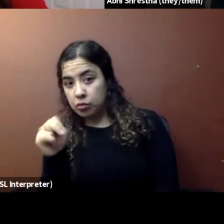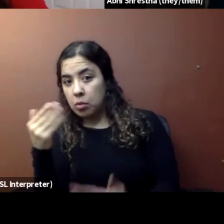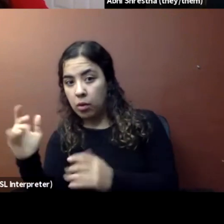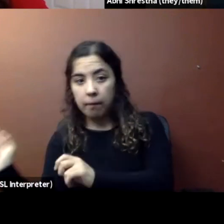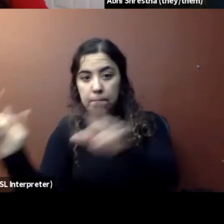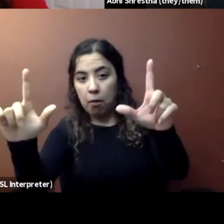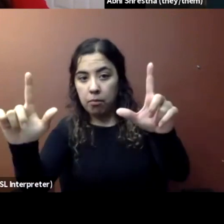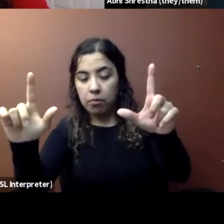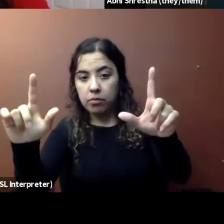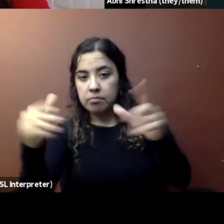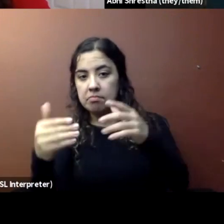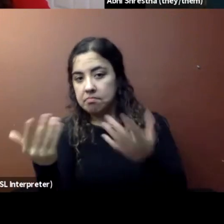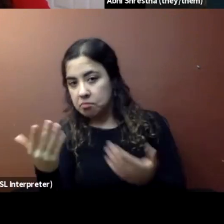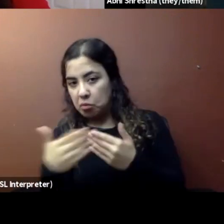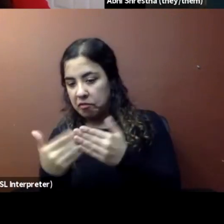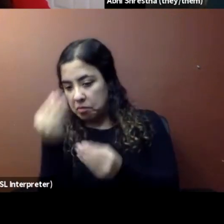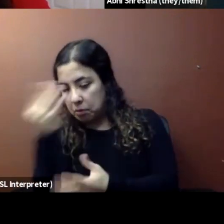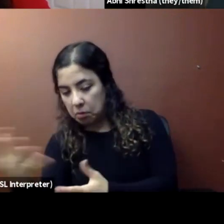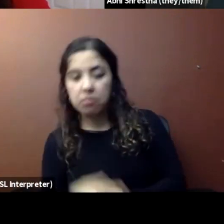to it. Yeah, so